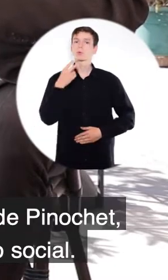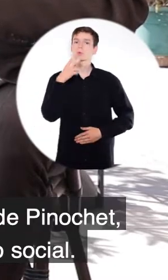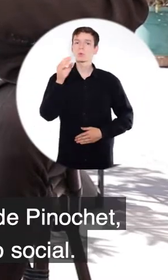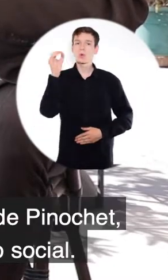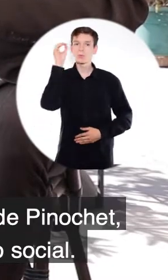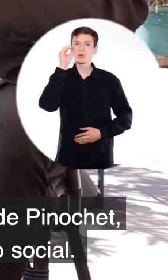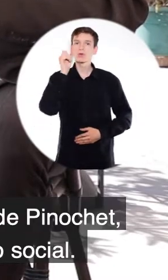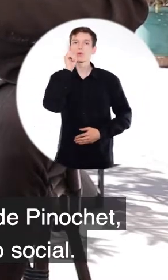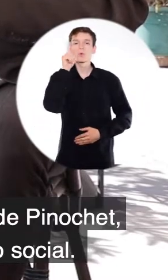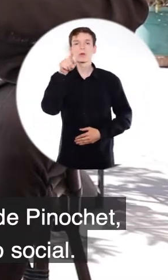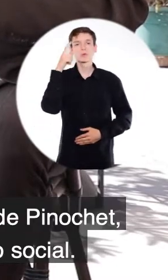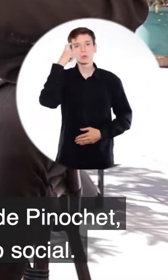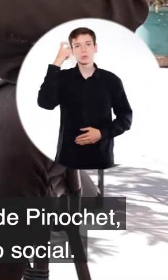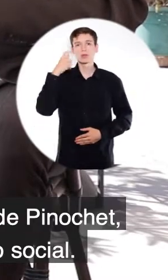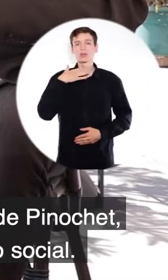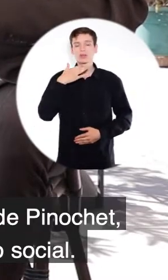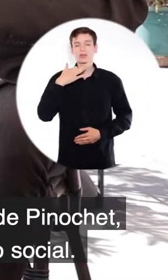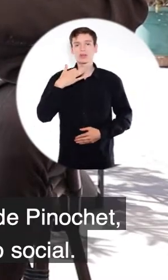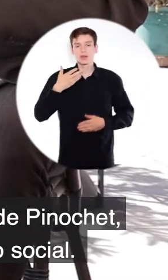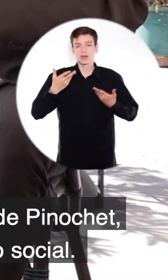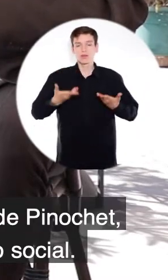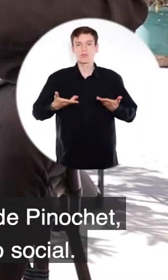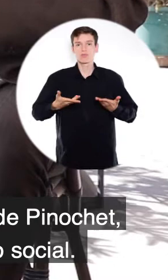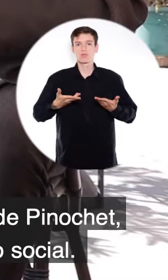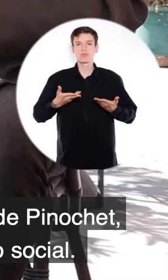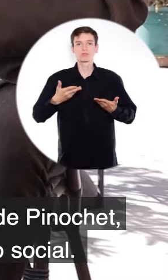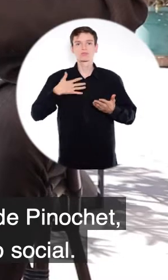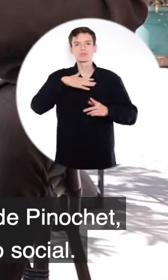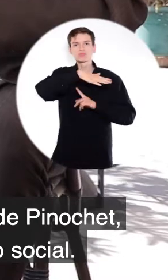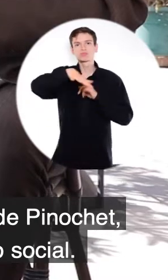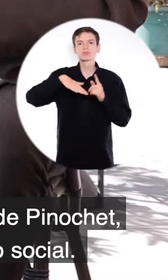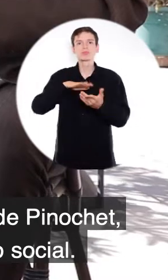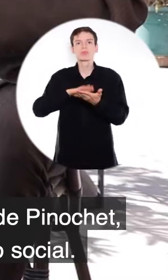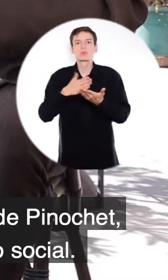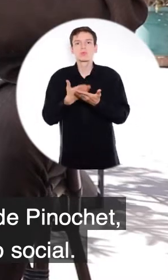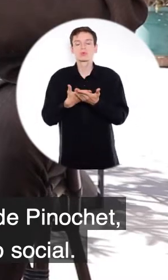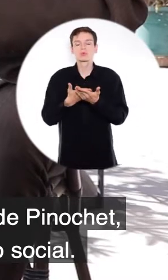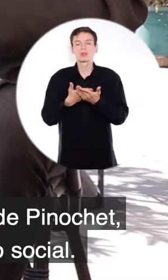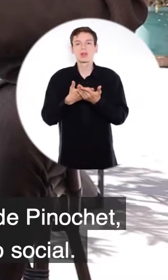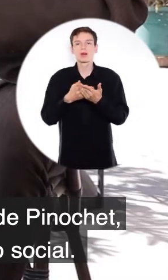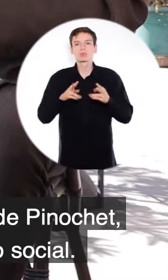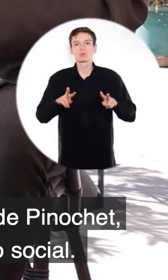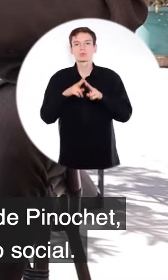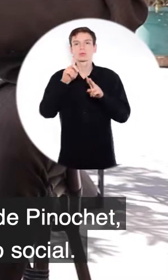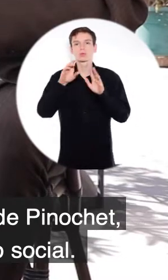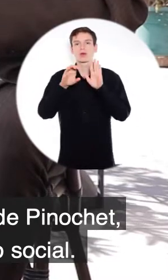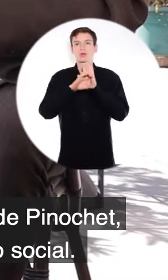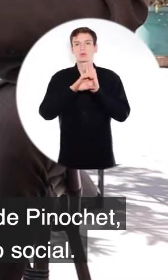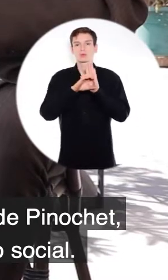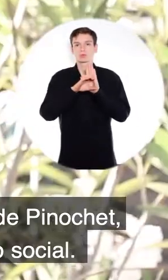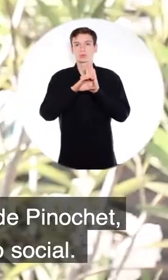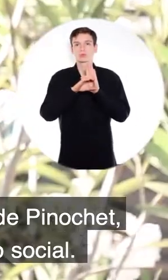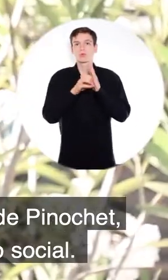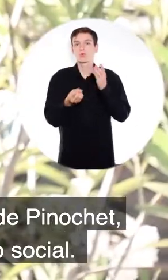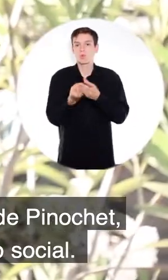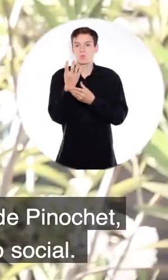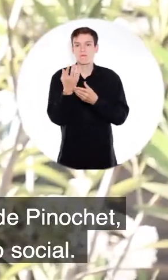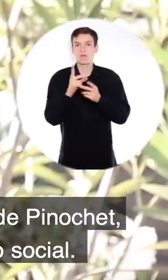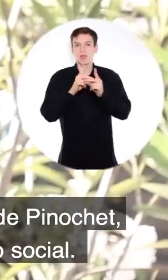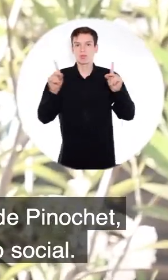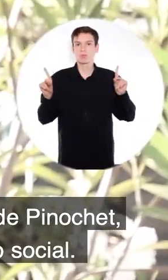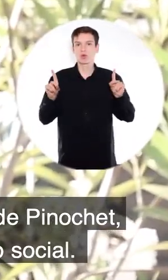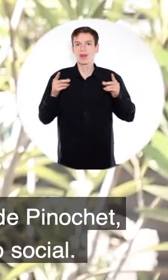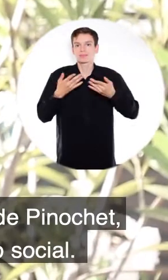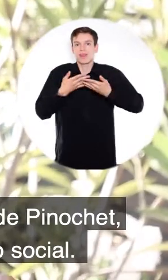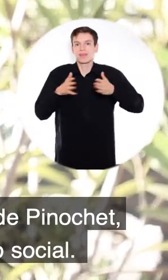of content, because that's we people say that the Chilean constitution, the Pinochet constitution, is biased